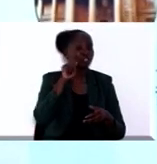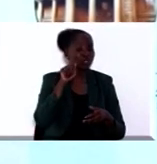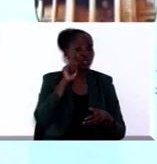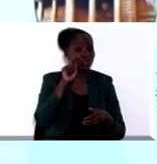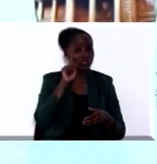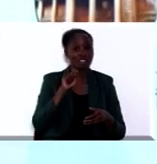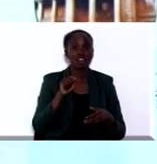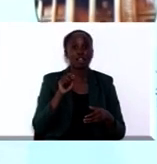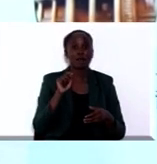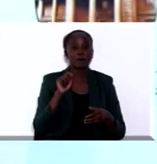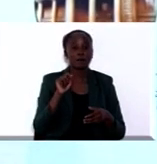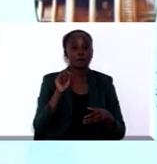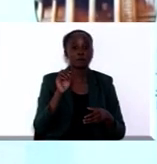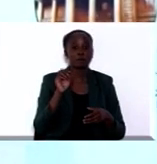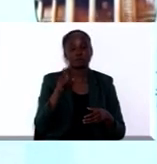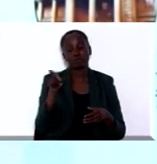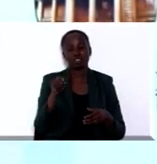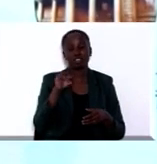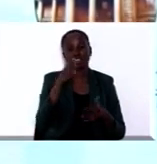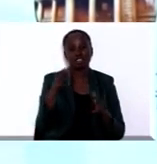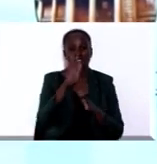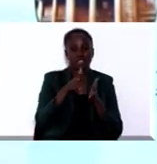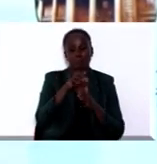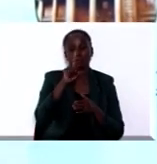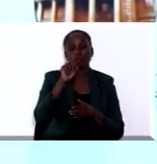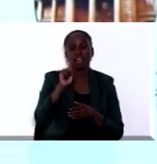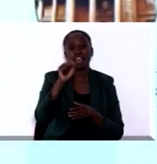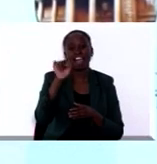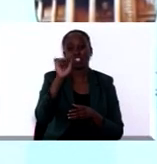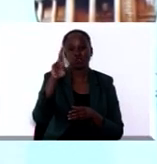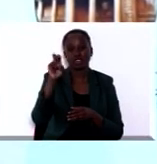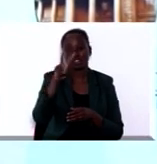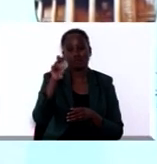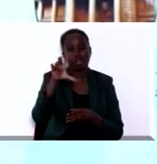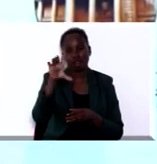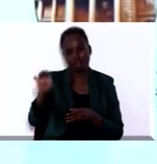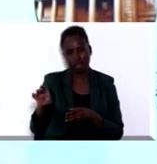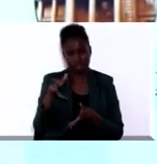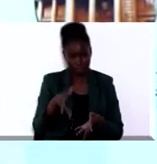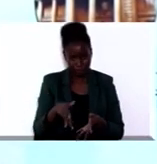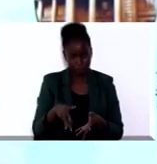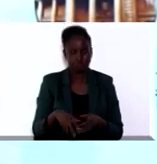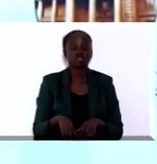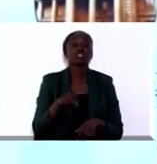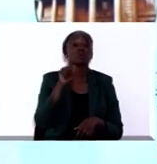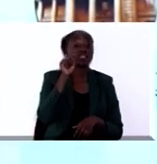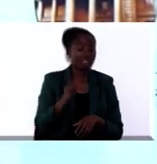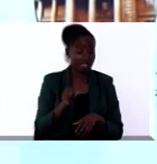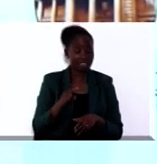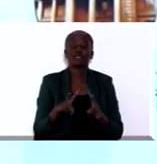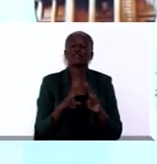So, honorable members, I would like us to also pay attention to climate change, because this is a very important